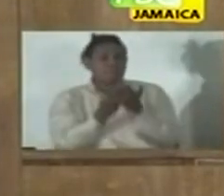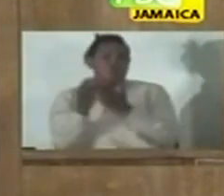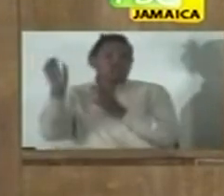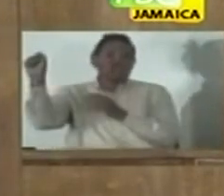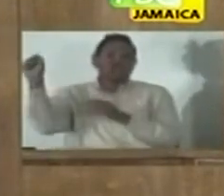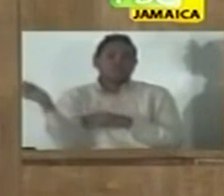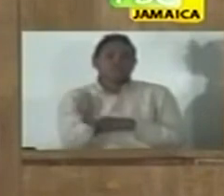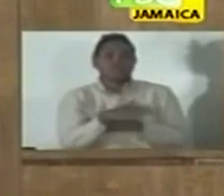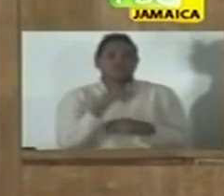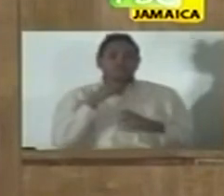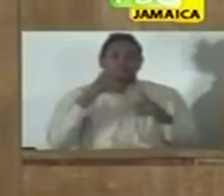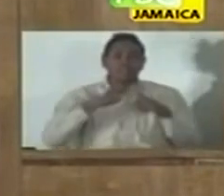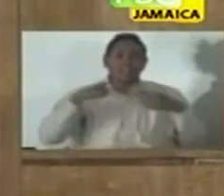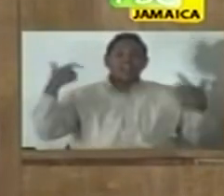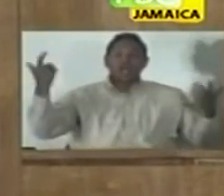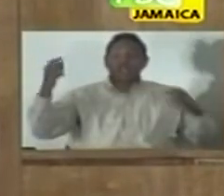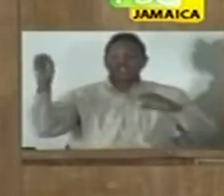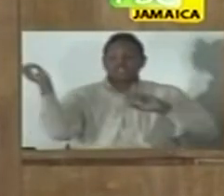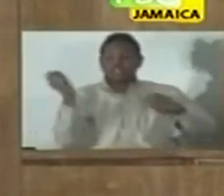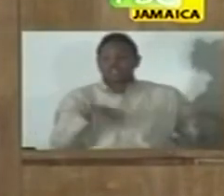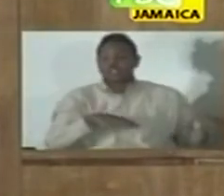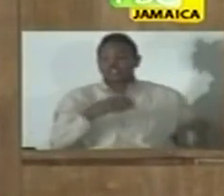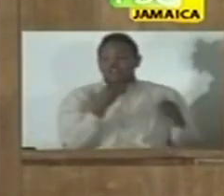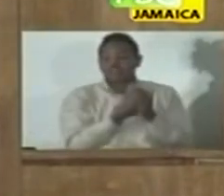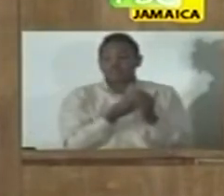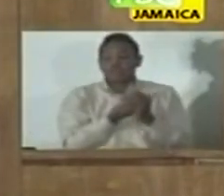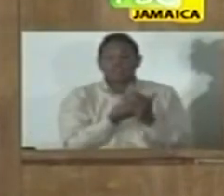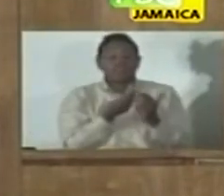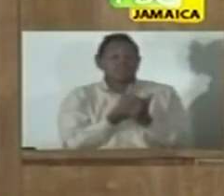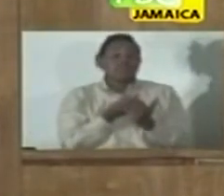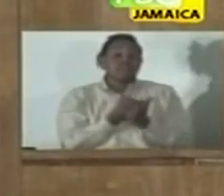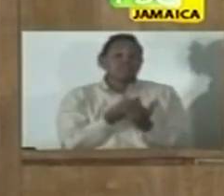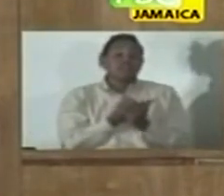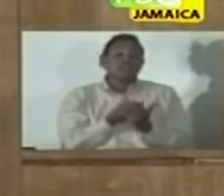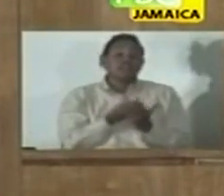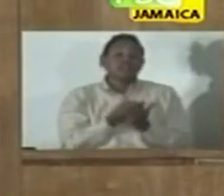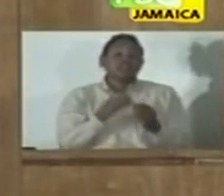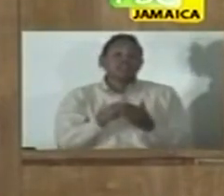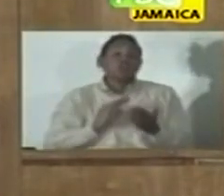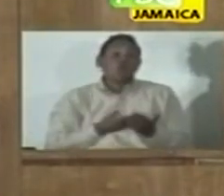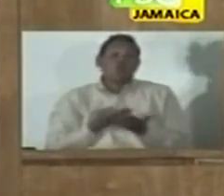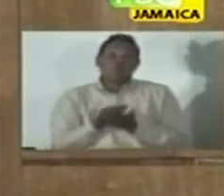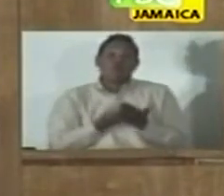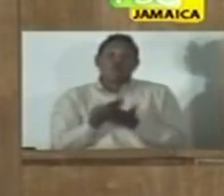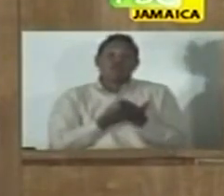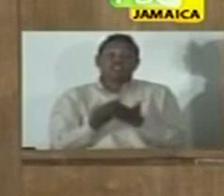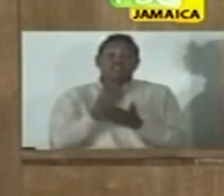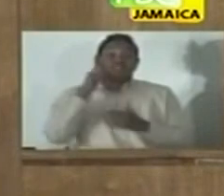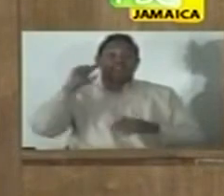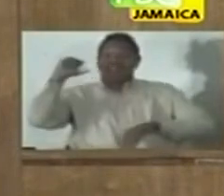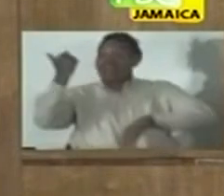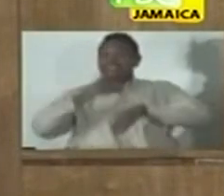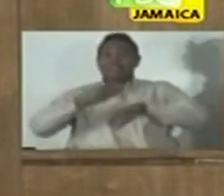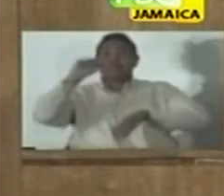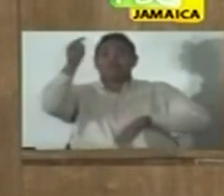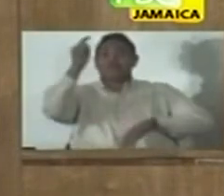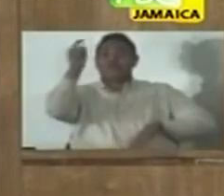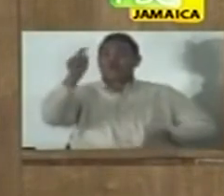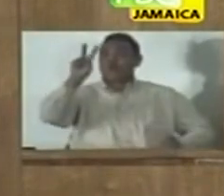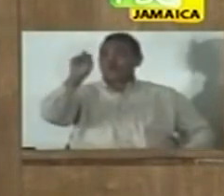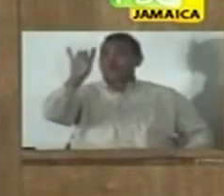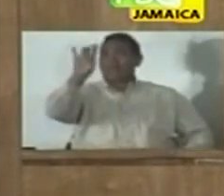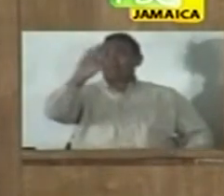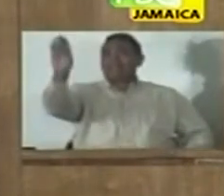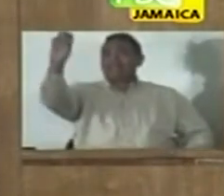the largest injection of funds into our budget for any time. And